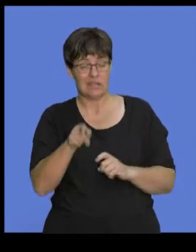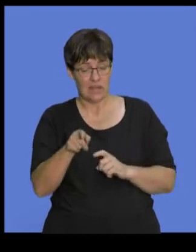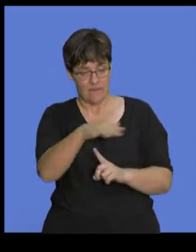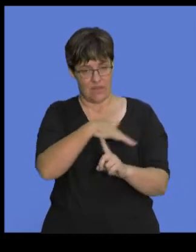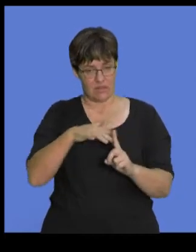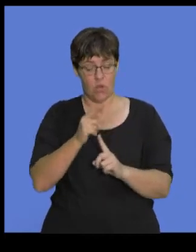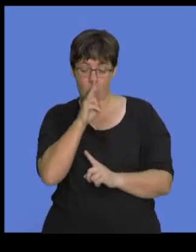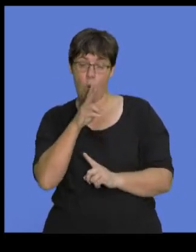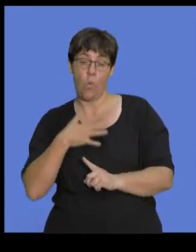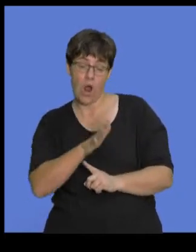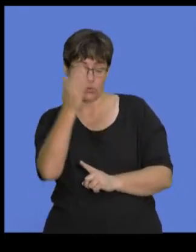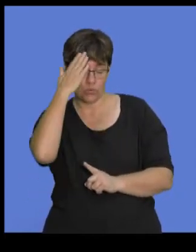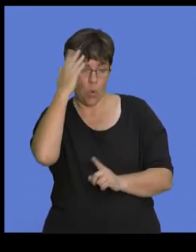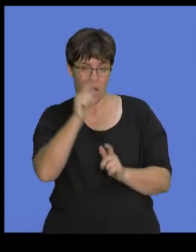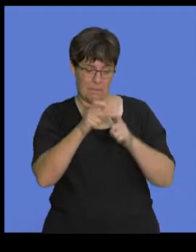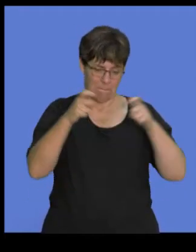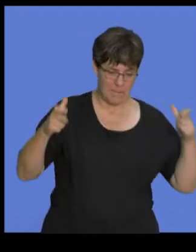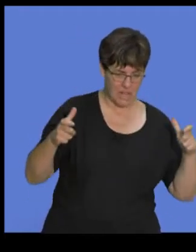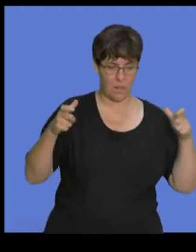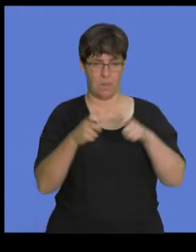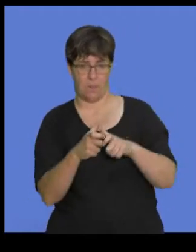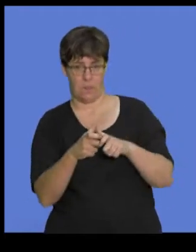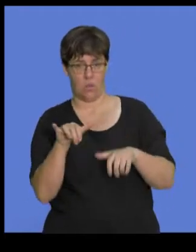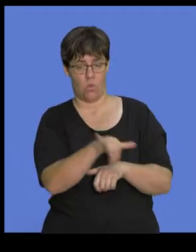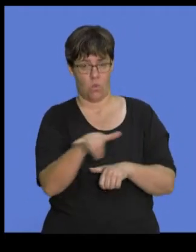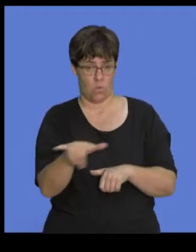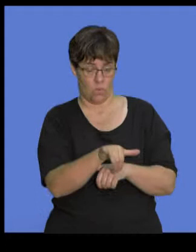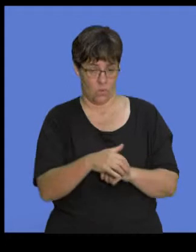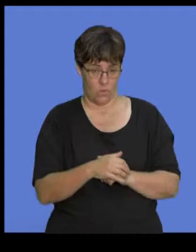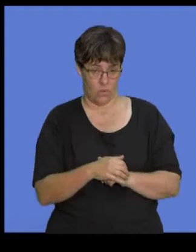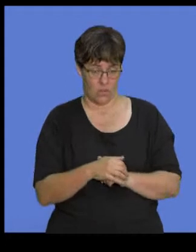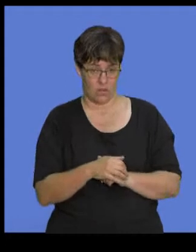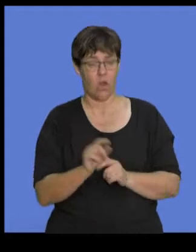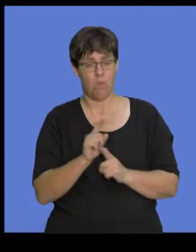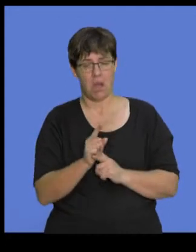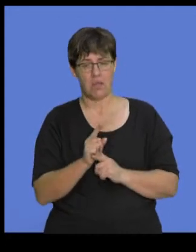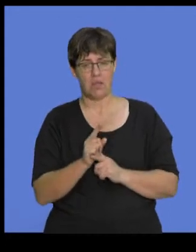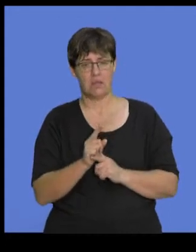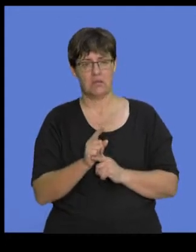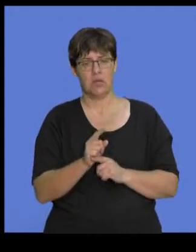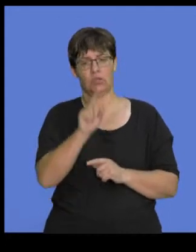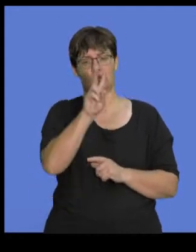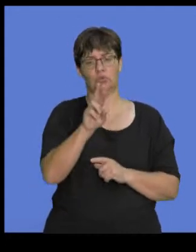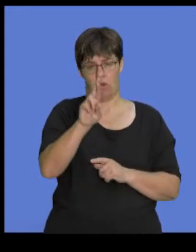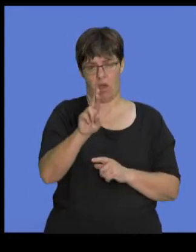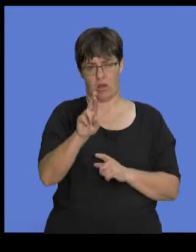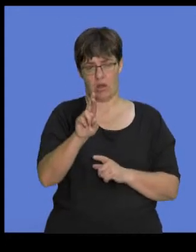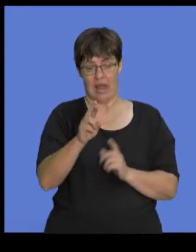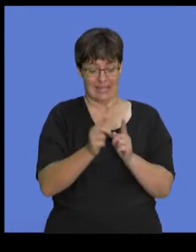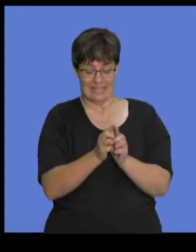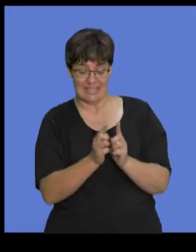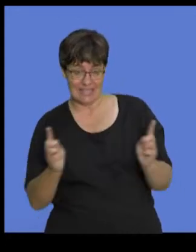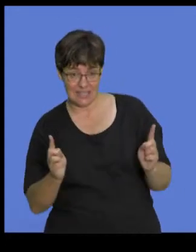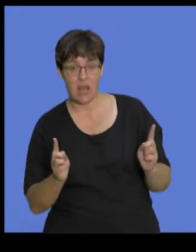now is the magnitude for now, okay? What if we're changing the distance to 2r? We double